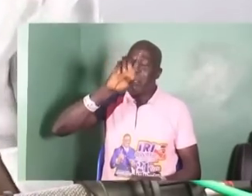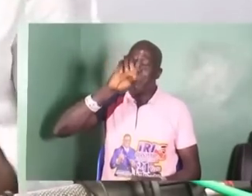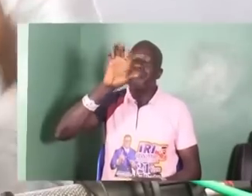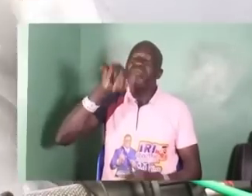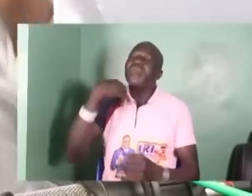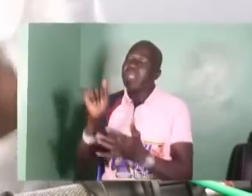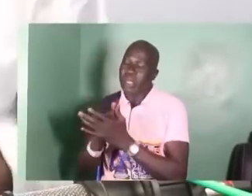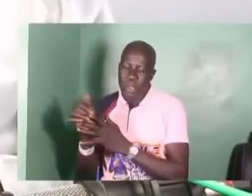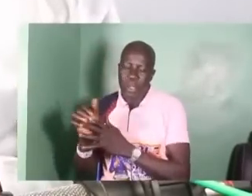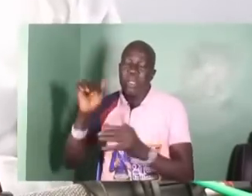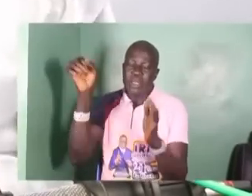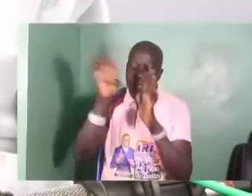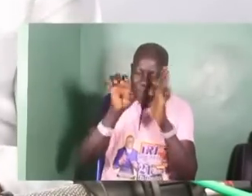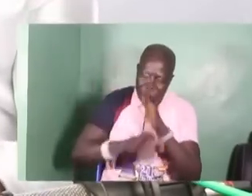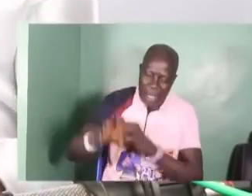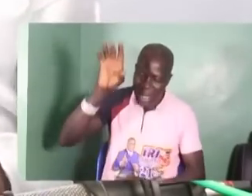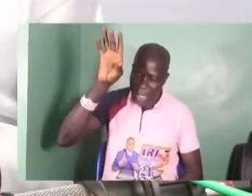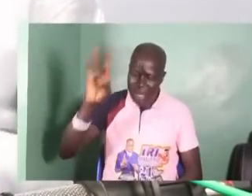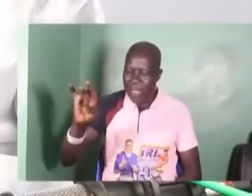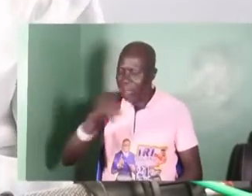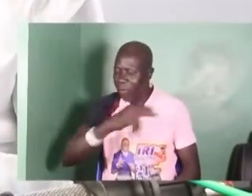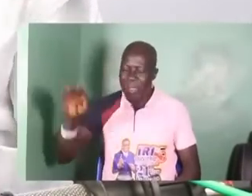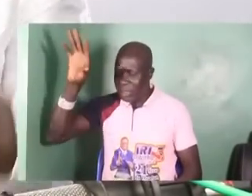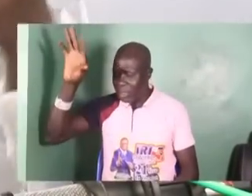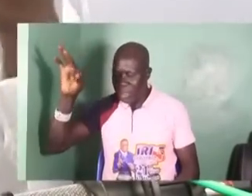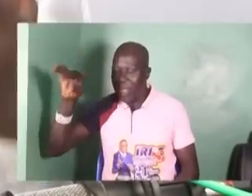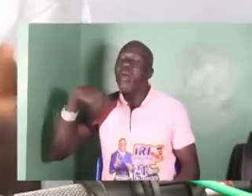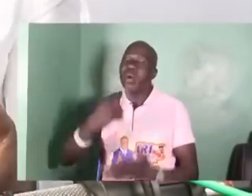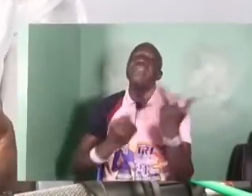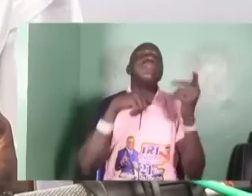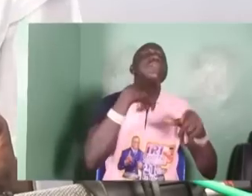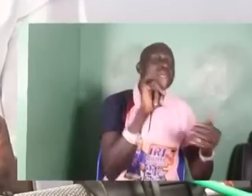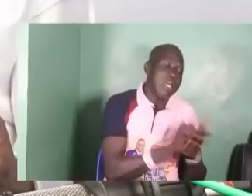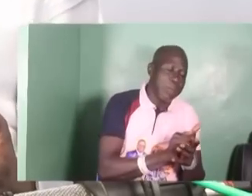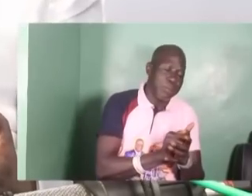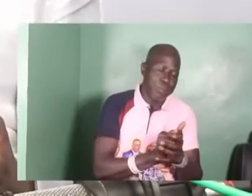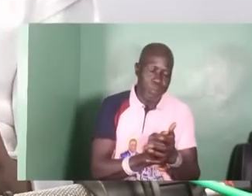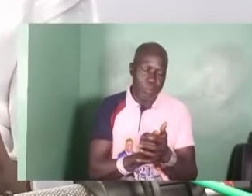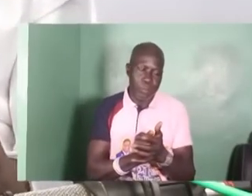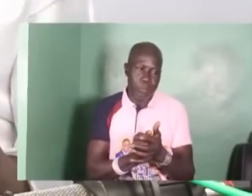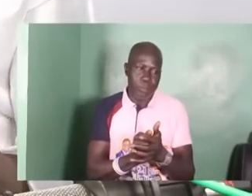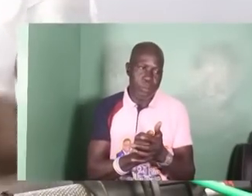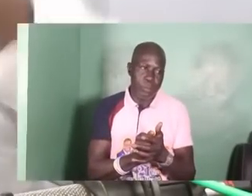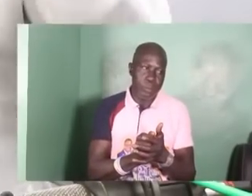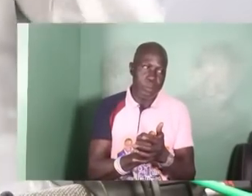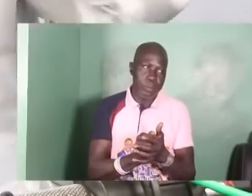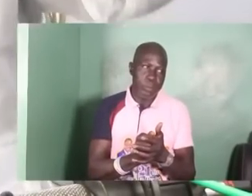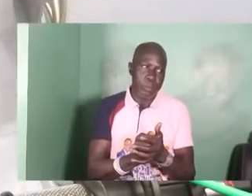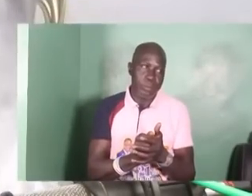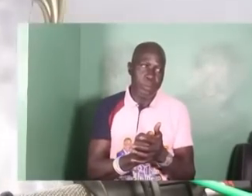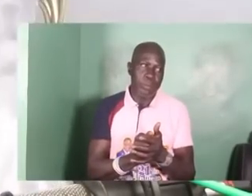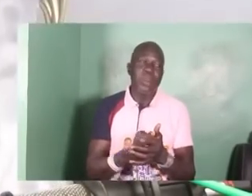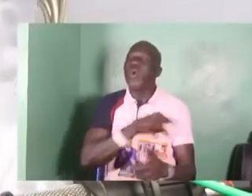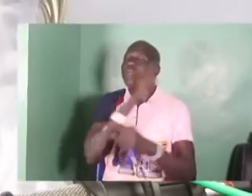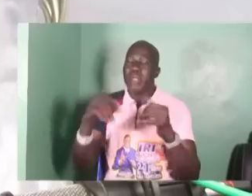àsọkọ́là sálò. We can't discuss everything on here. Gbogbo àsọkọ́là sálò. We can't discuss everything. O ní àwọn nǹkan tí a gbọdọ̀ ṣe lórí afẹ́fẹ́. That we must not do on here. But